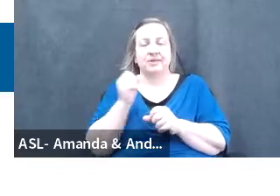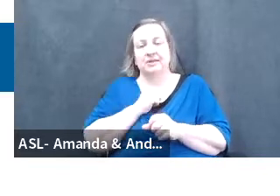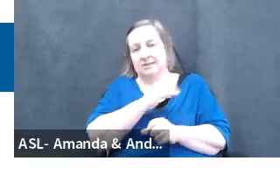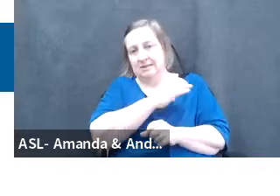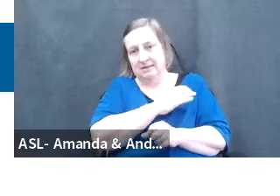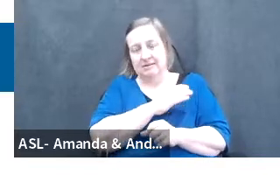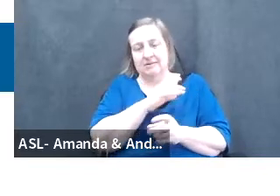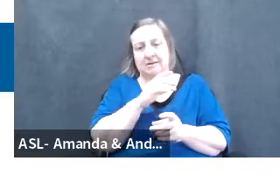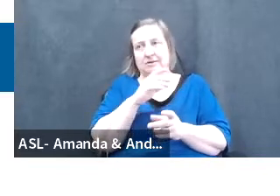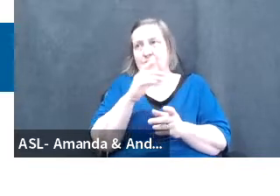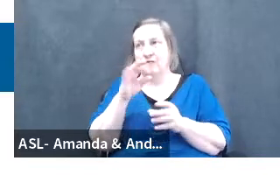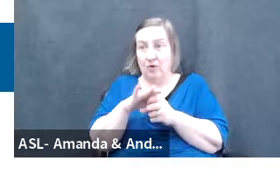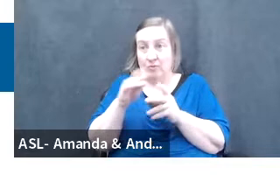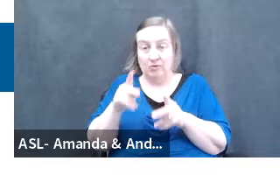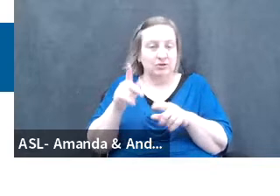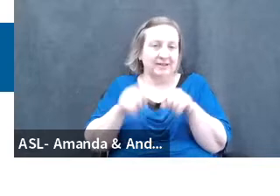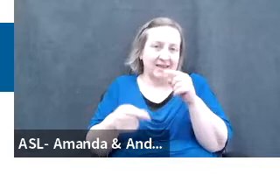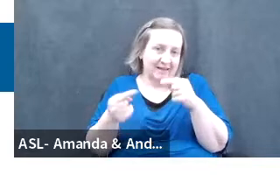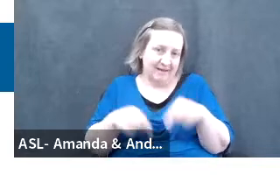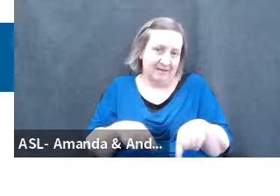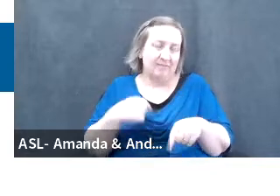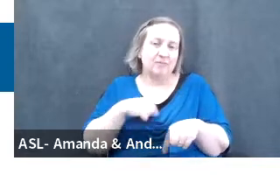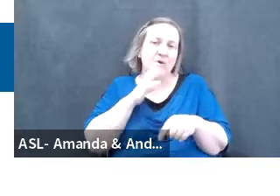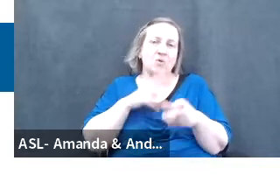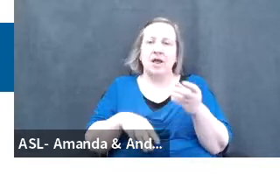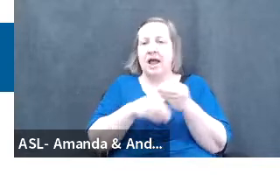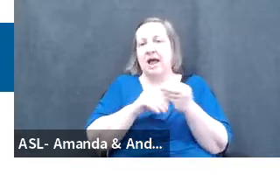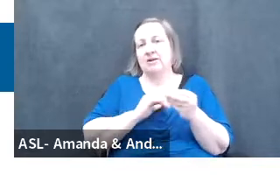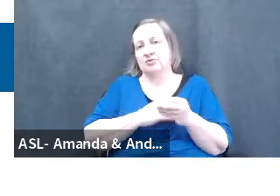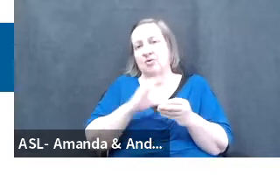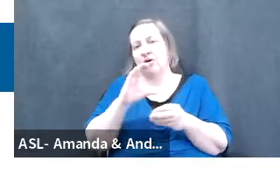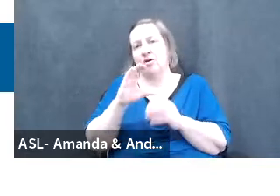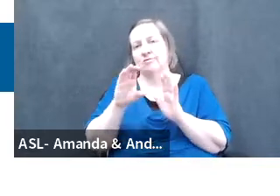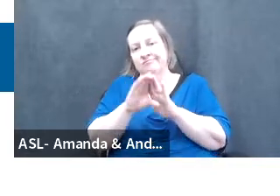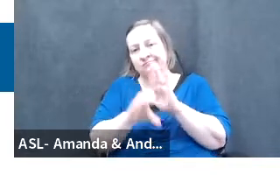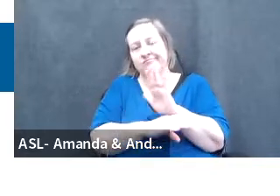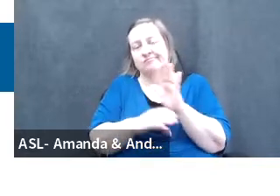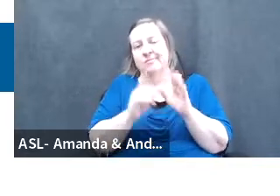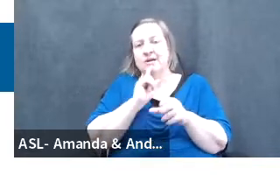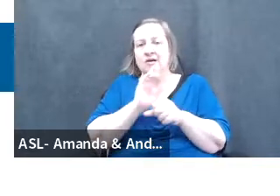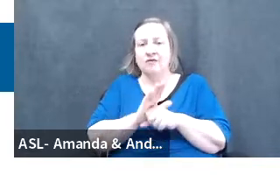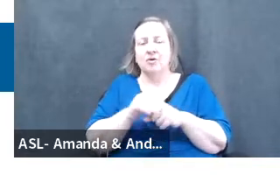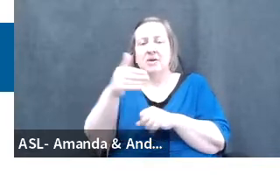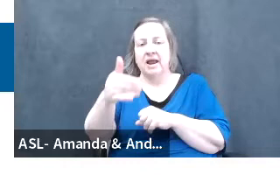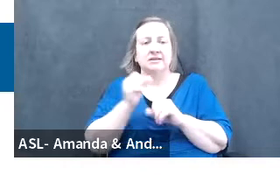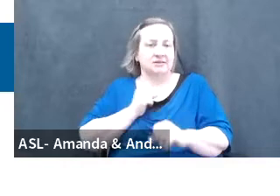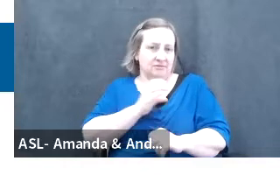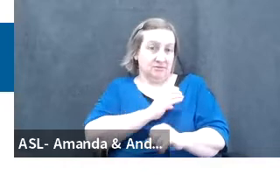of voting members not able to be present. So we will be adding that to our charter and confirming that at our next steering committee